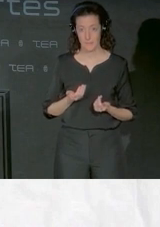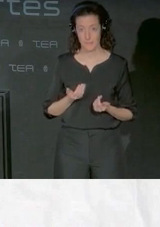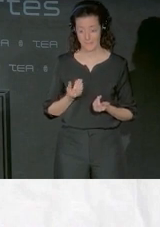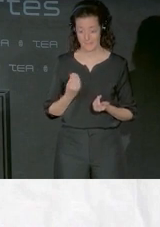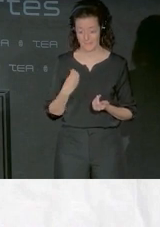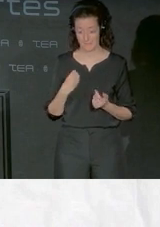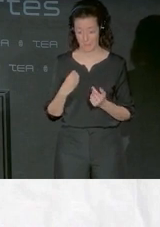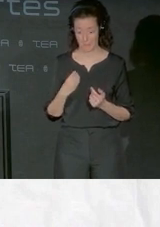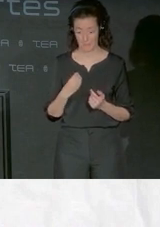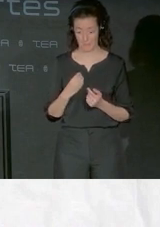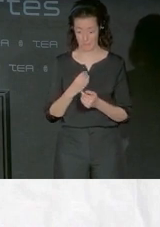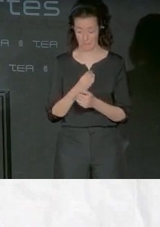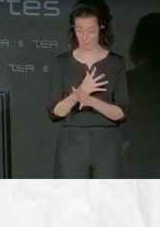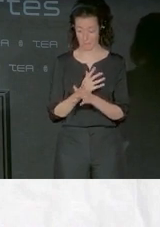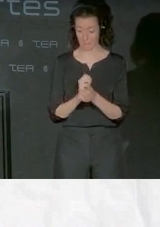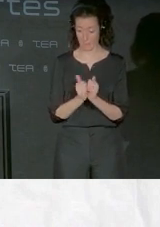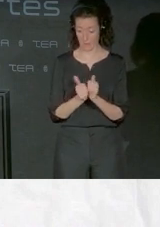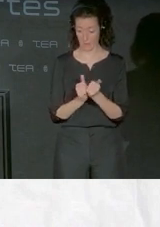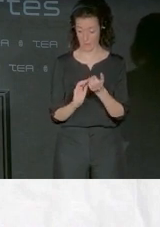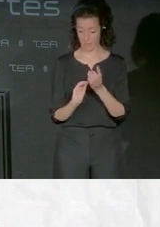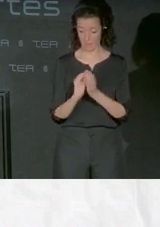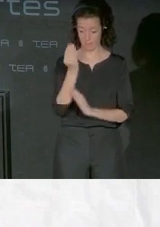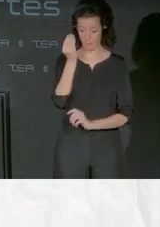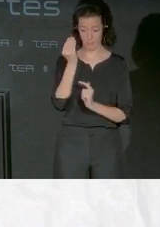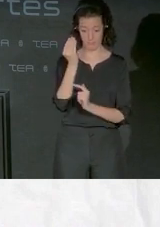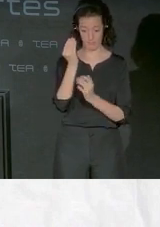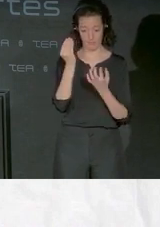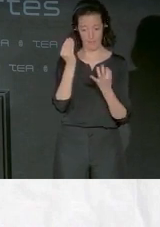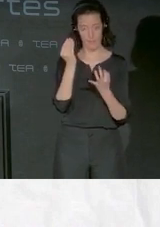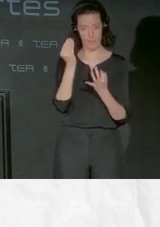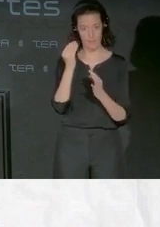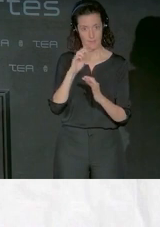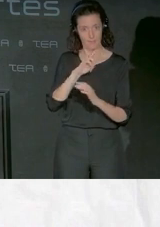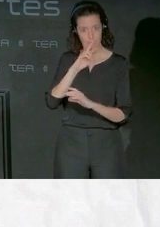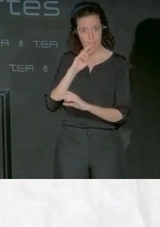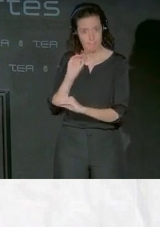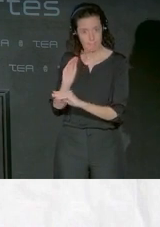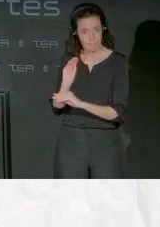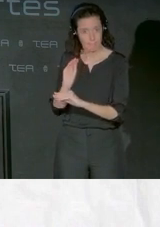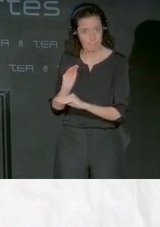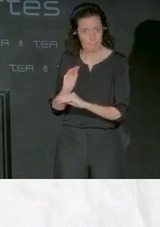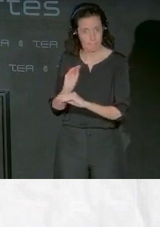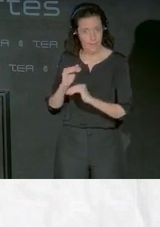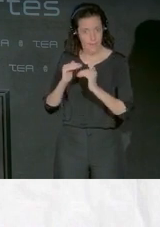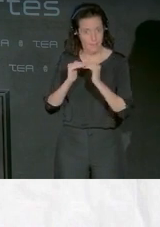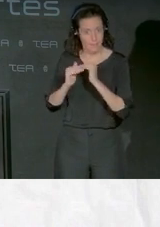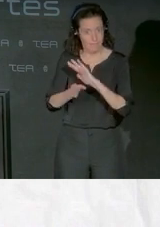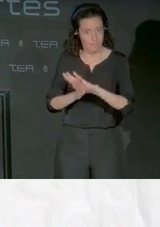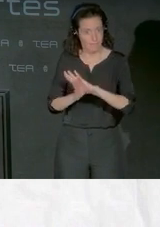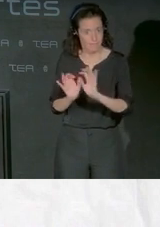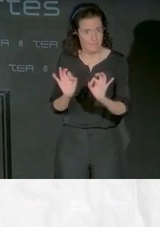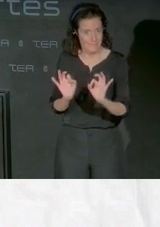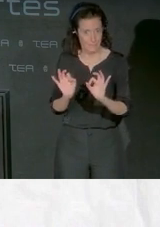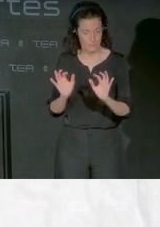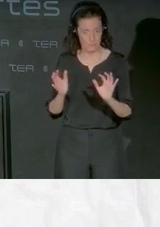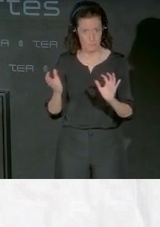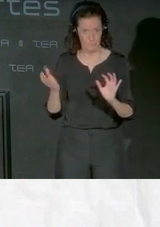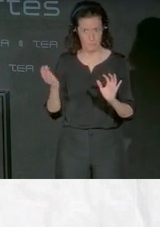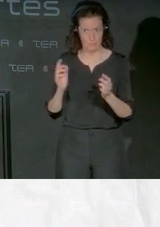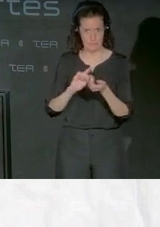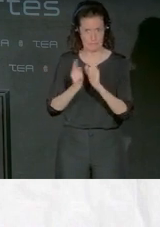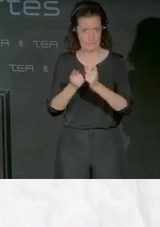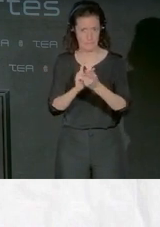are not necessarily suggesting a whole broad approach on that, but we are looking at two things. One is